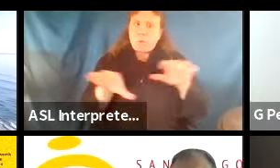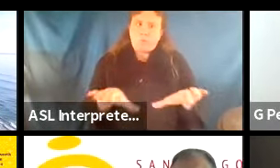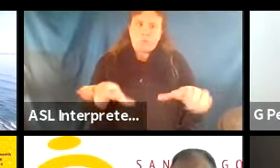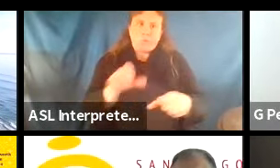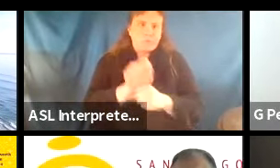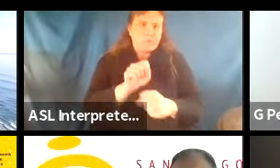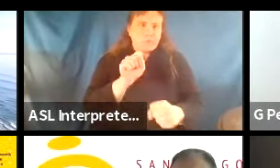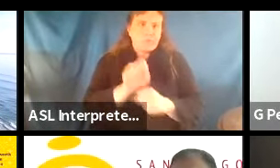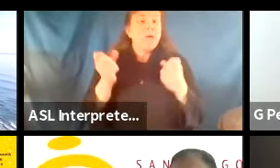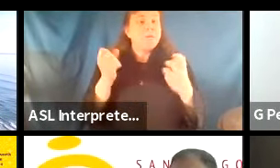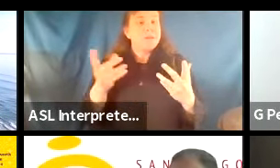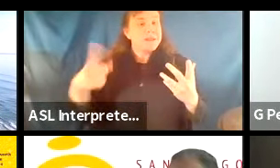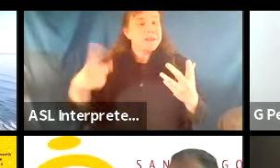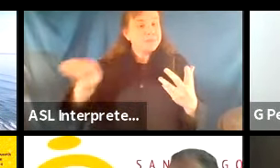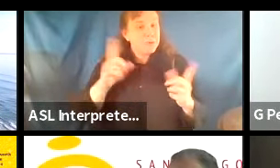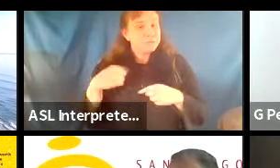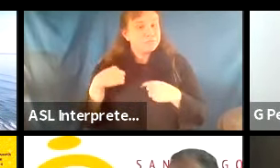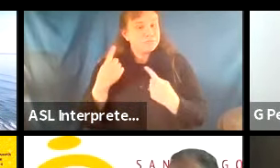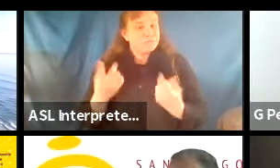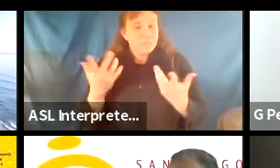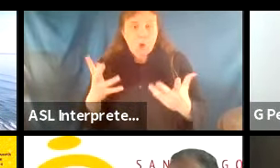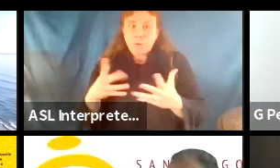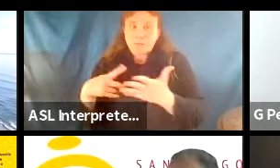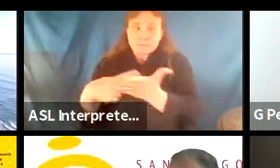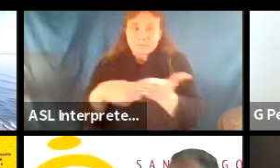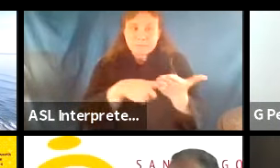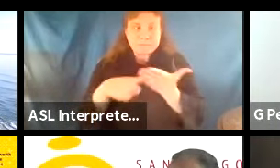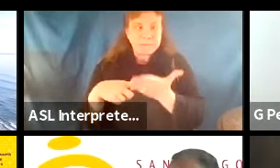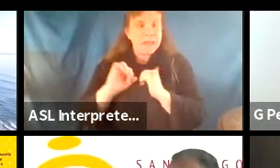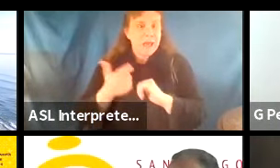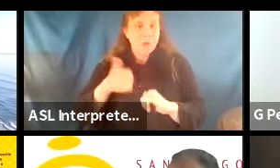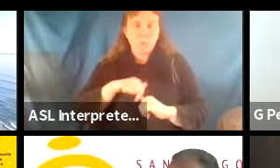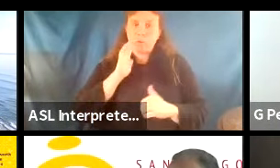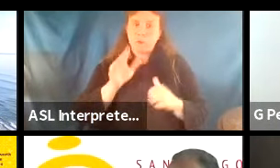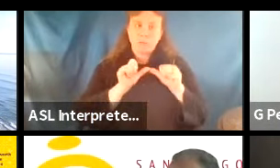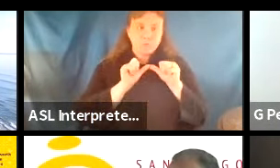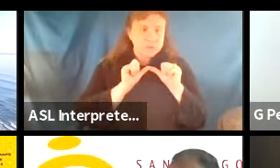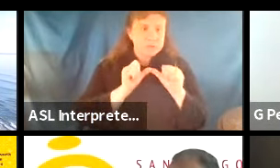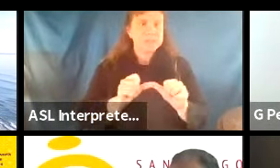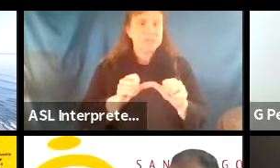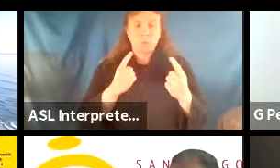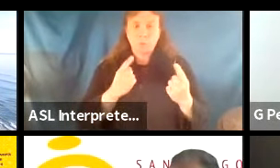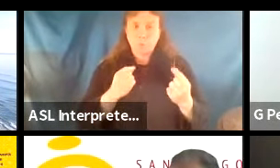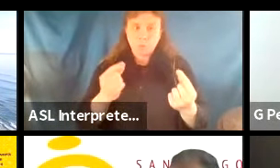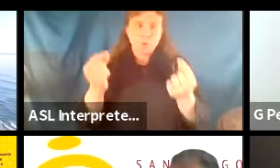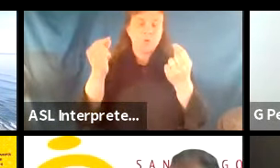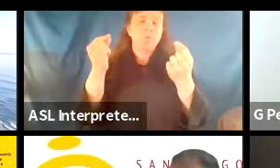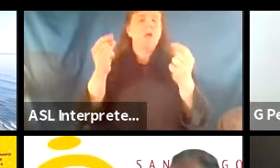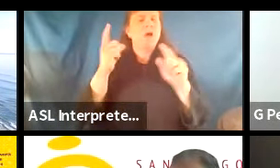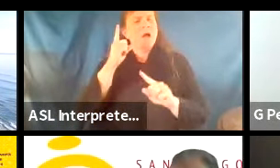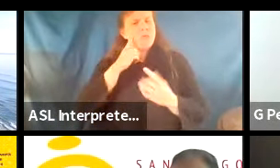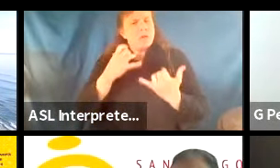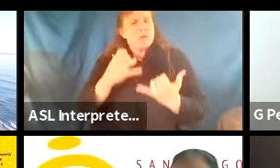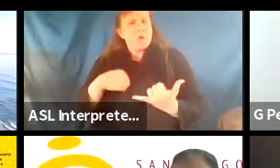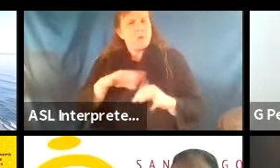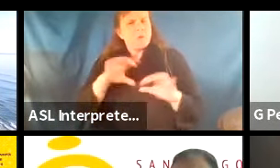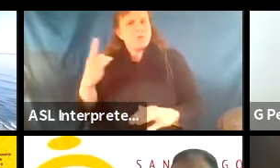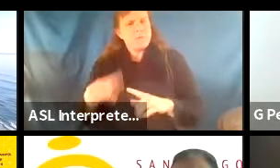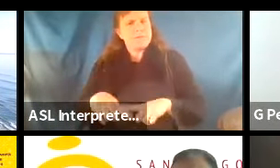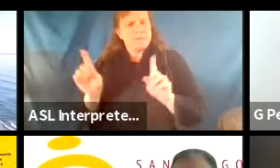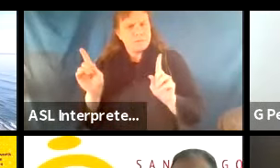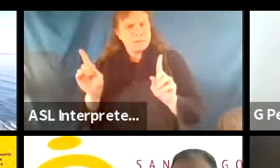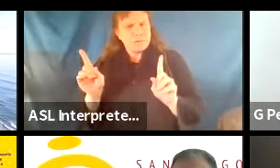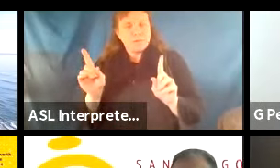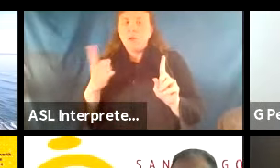we've been talking to you about how we're going to proceed and what we're going to do. And so I thought we'd do something a little different. I mean, we're always telling